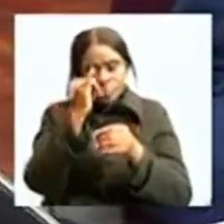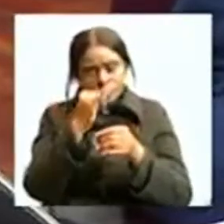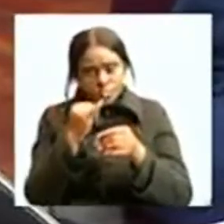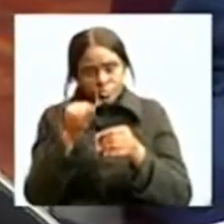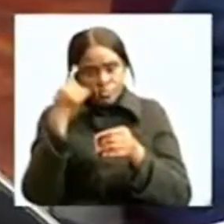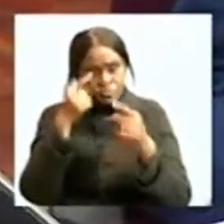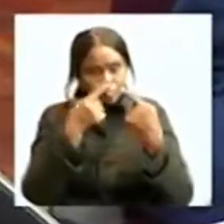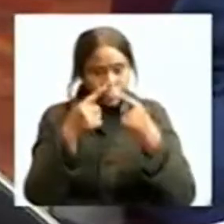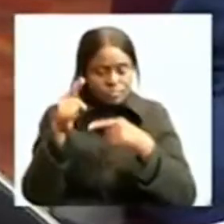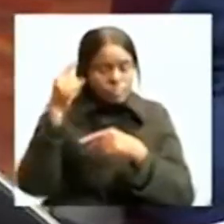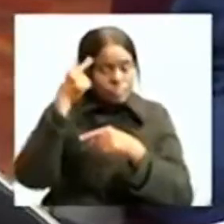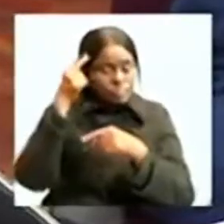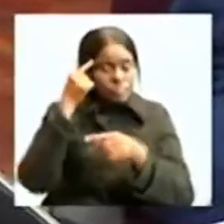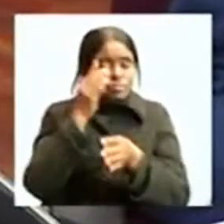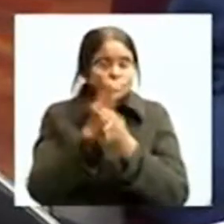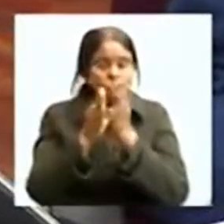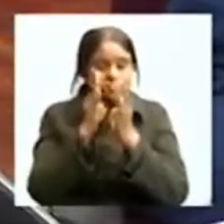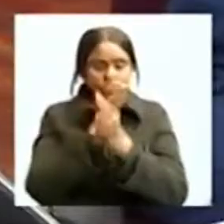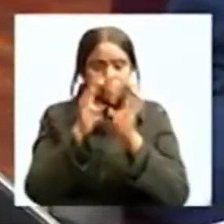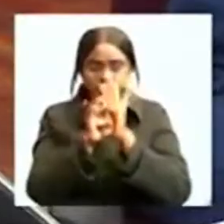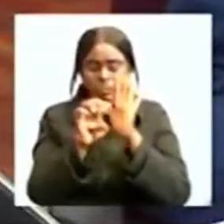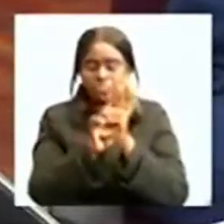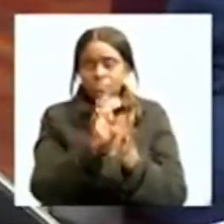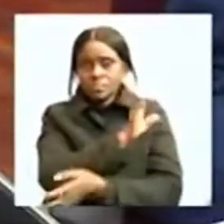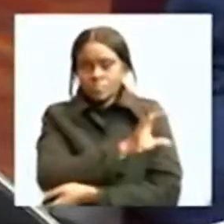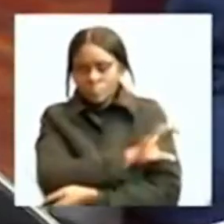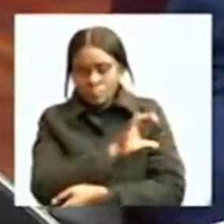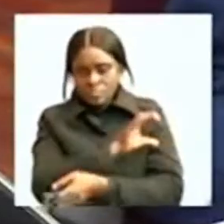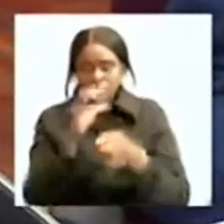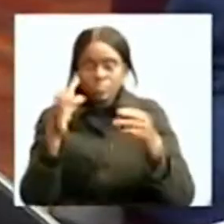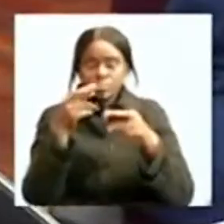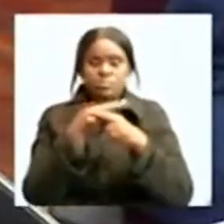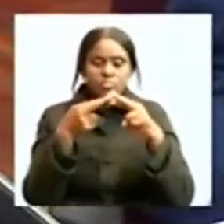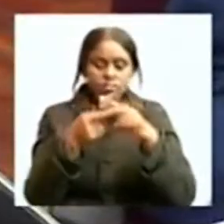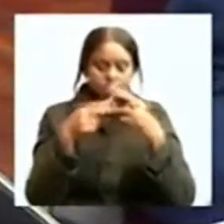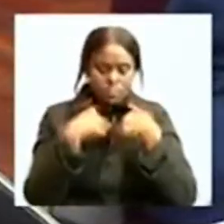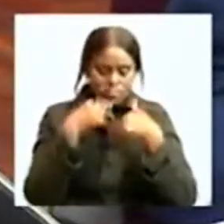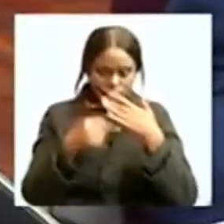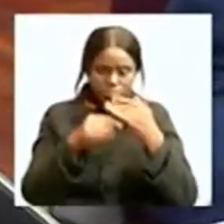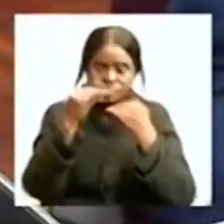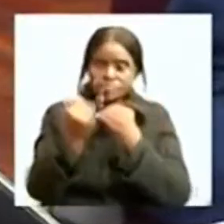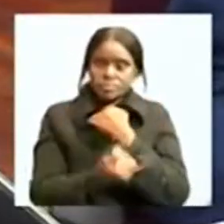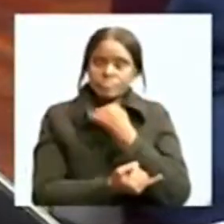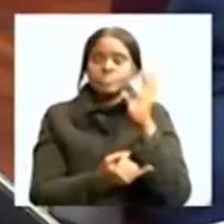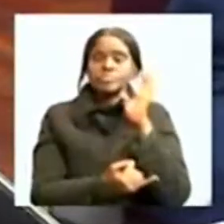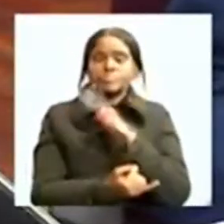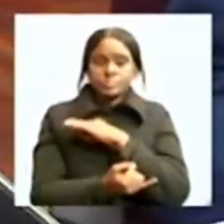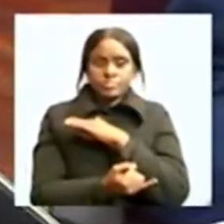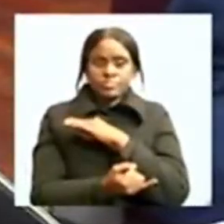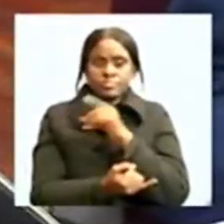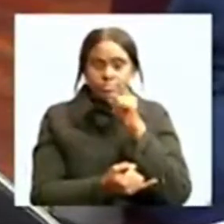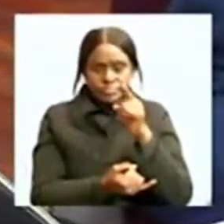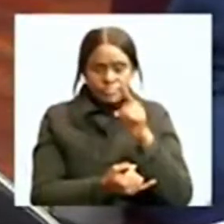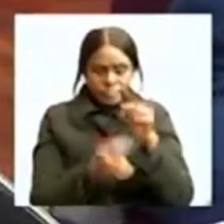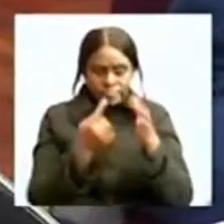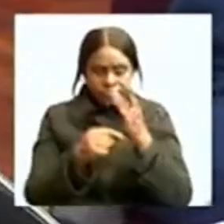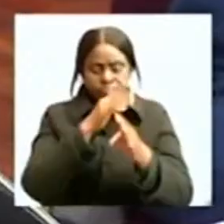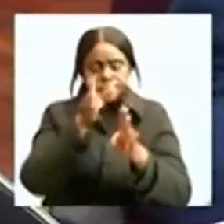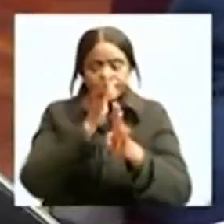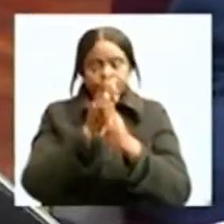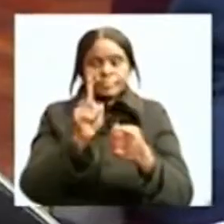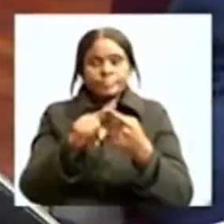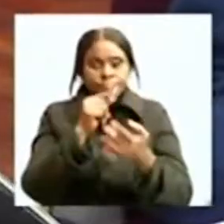for various government buildings such as clinics and classrooms has been introduced. This aims to